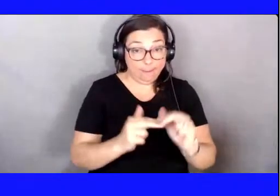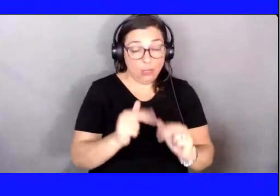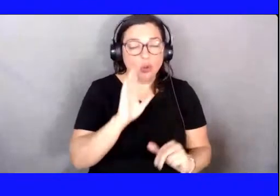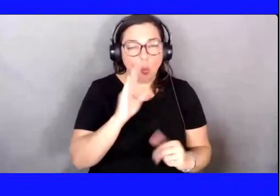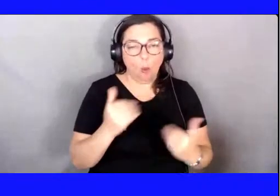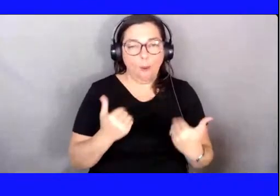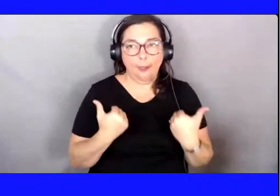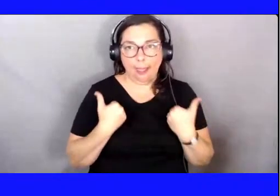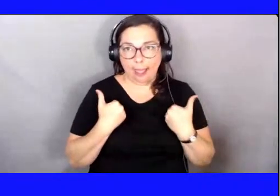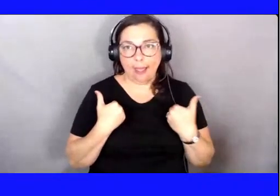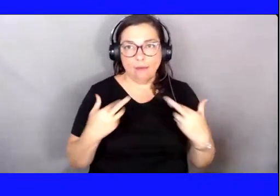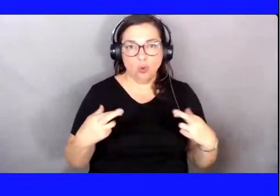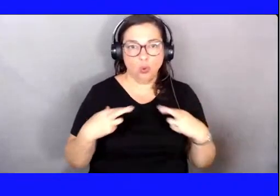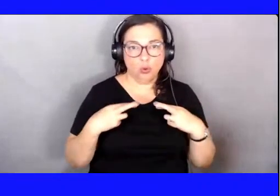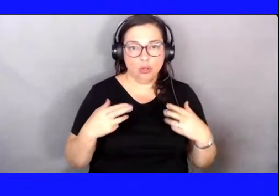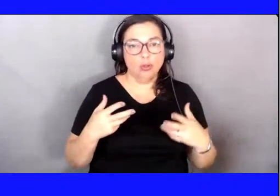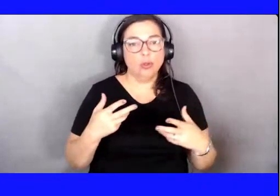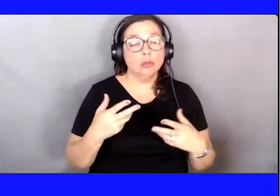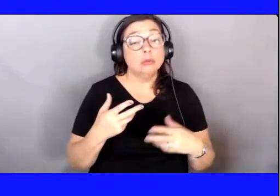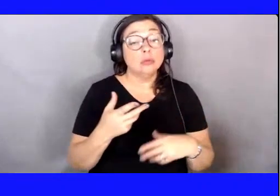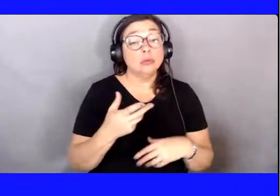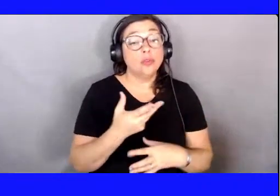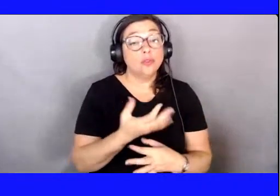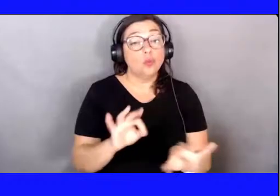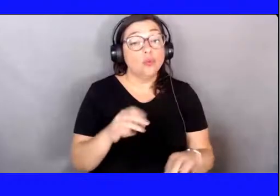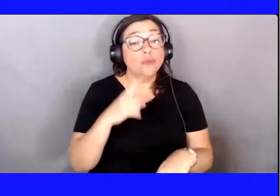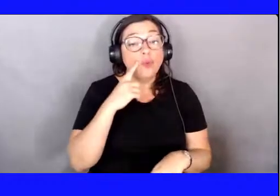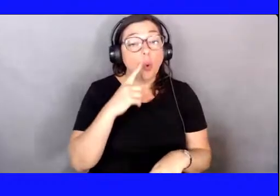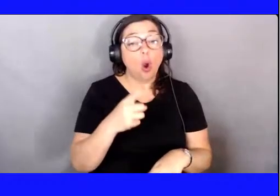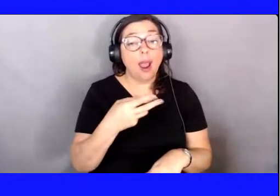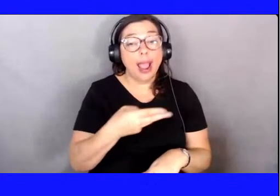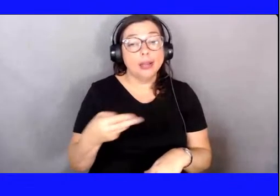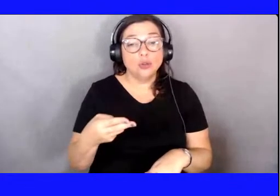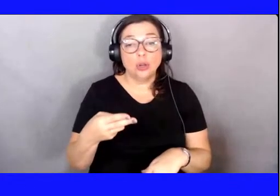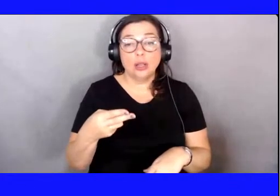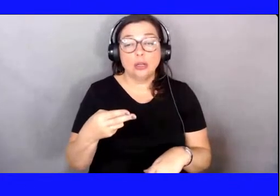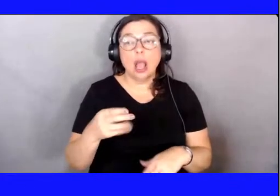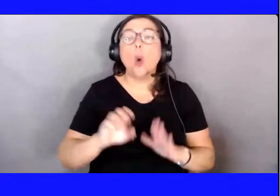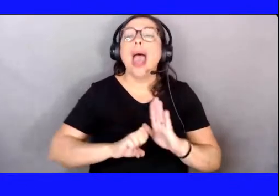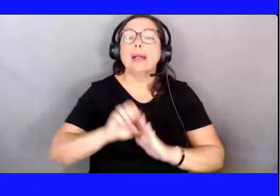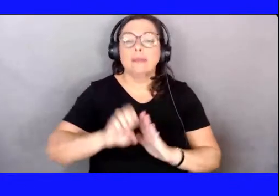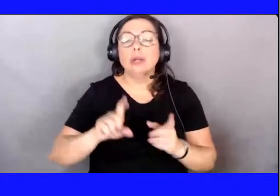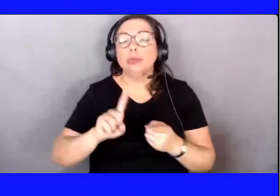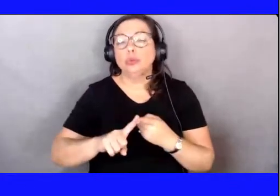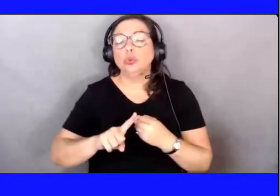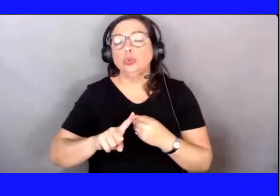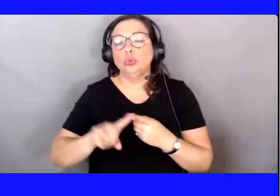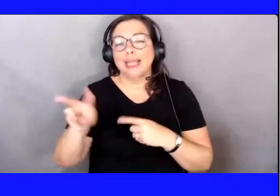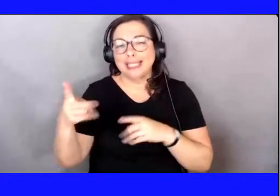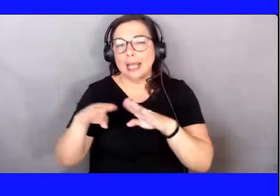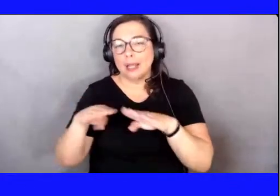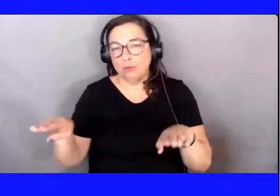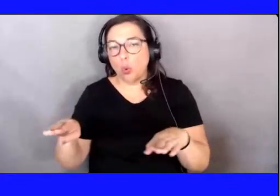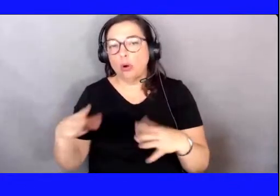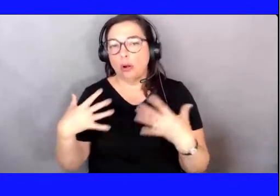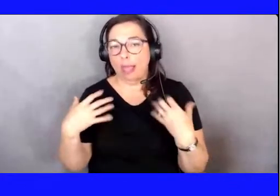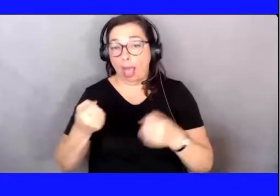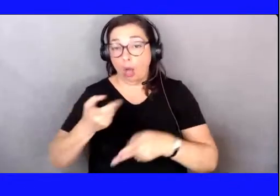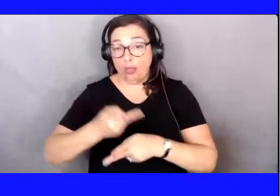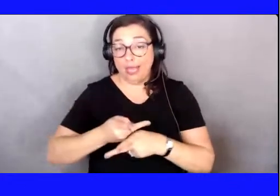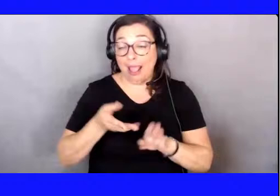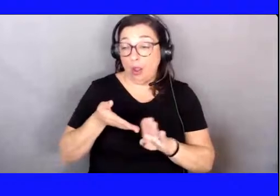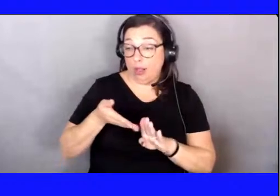a private entry for H&H, which will bring you upstairs to 2nd floor of healthcare. Adjacent